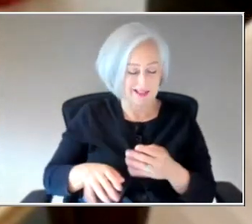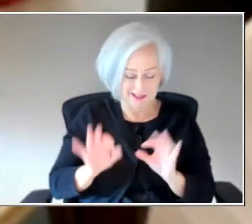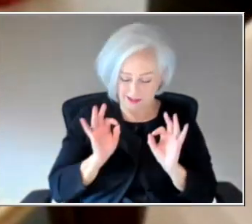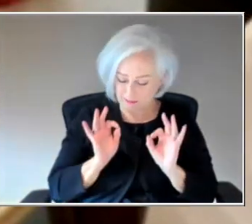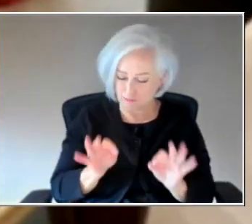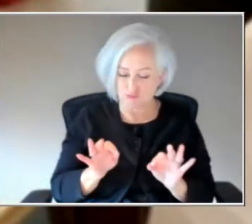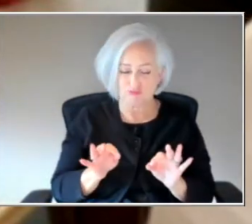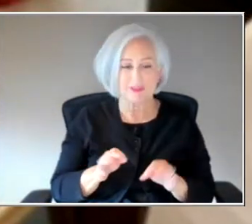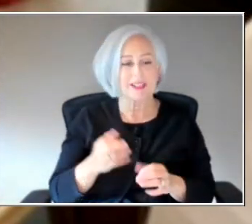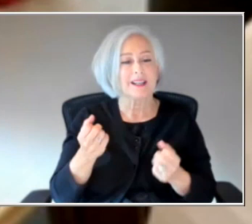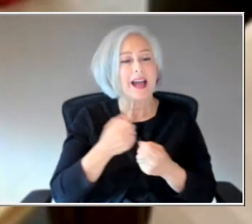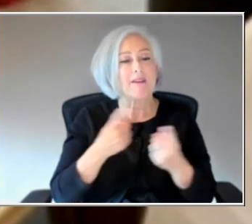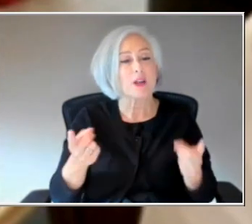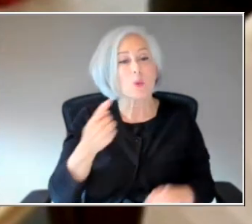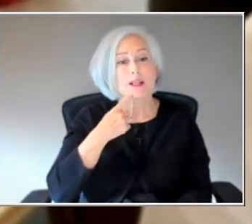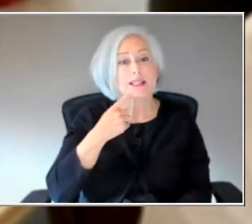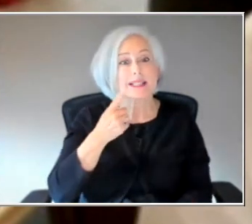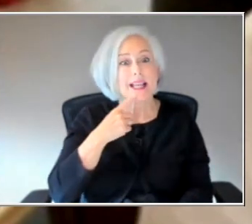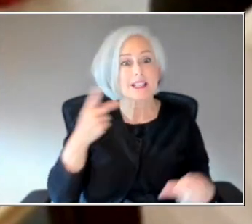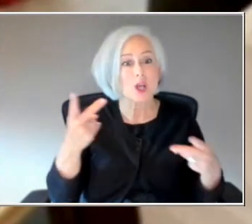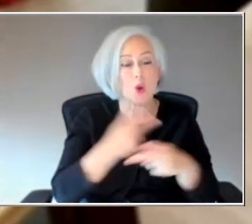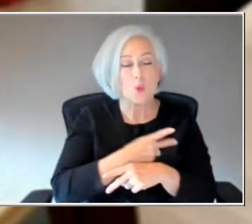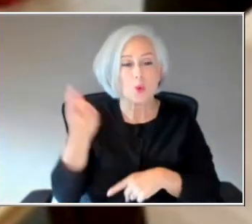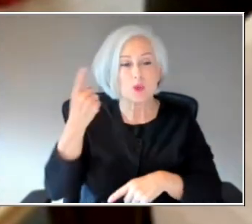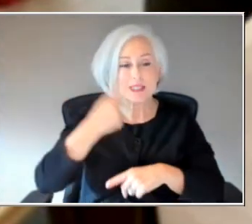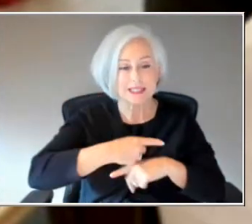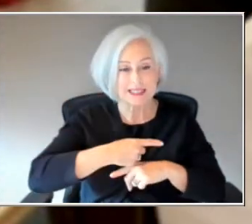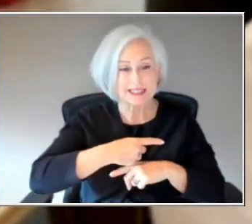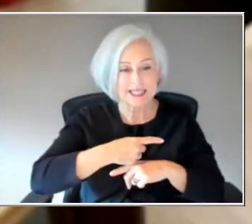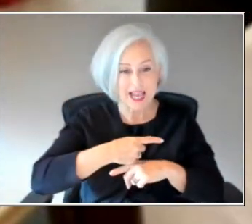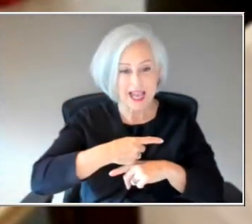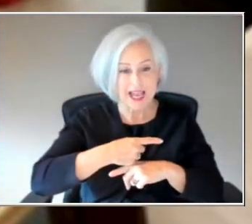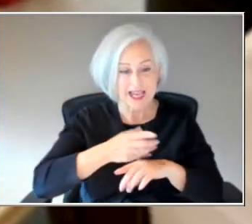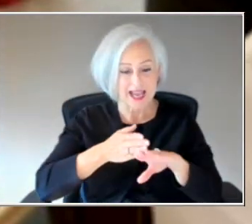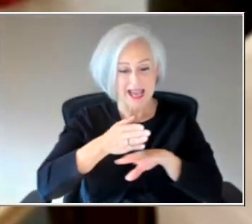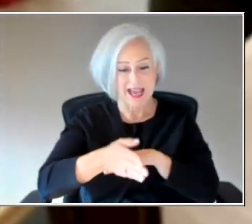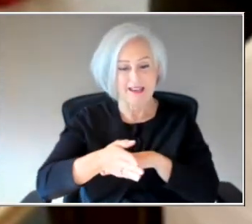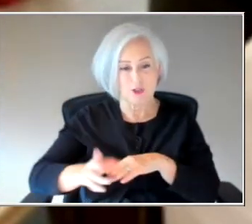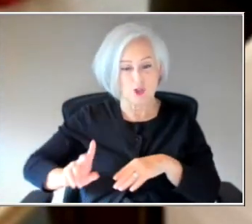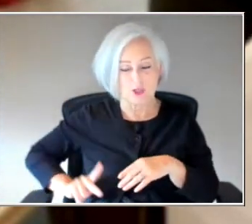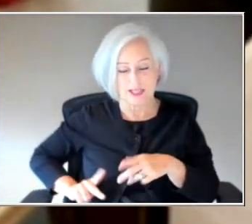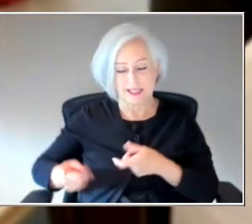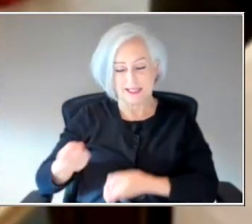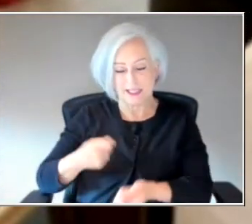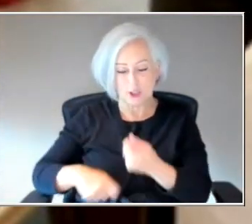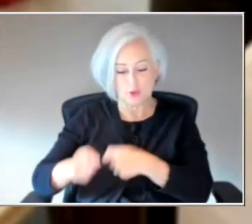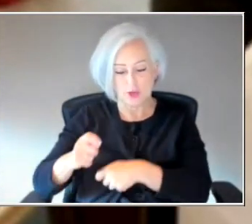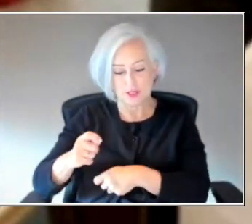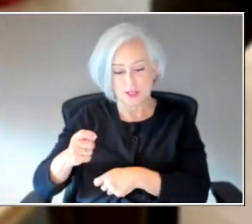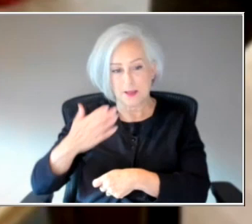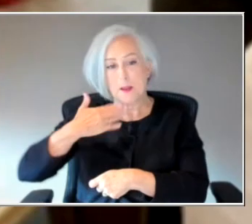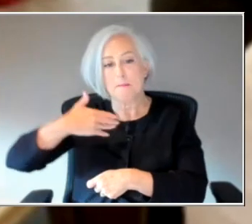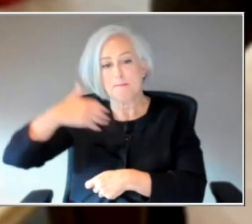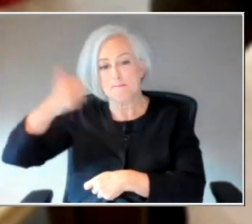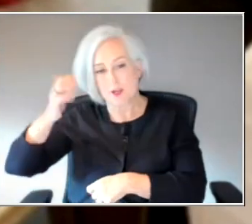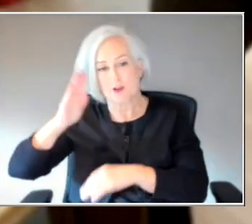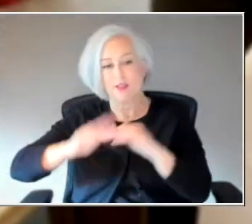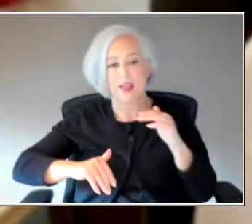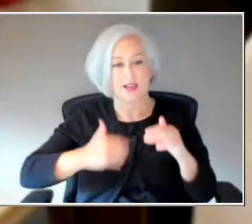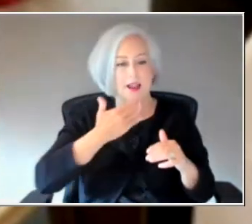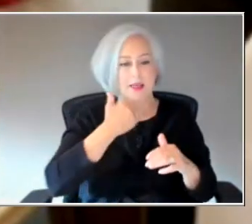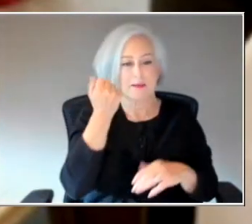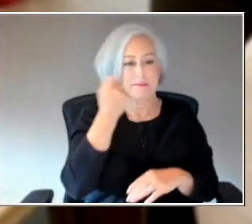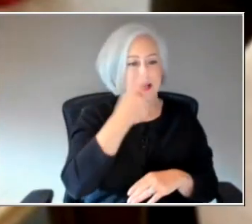would say, the worst day in or after transplant is still better than the best day at dialysis.